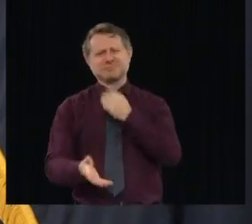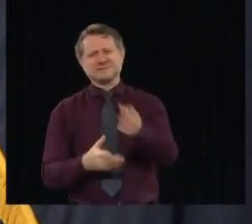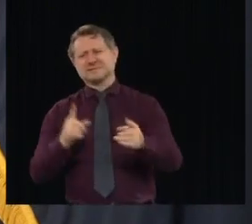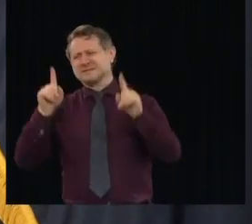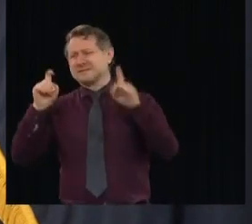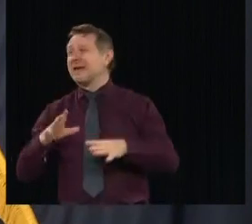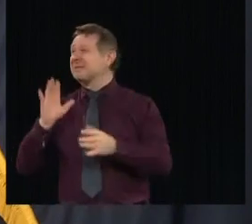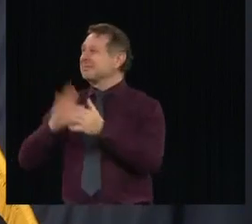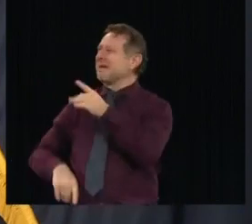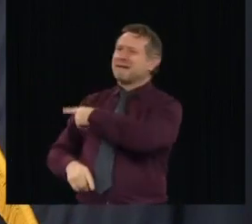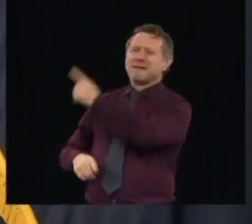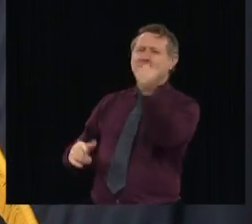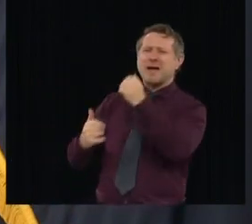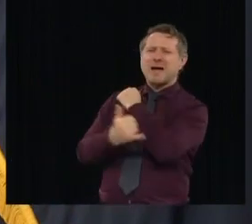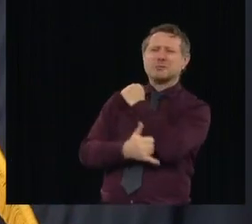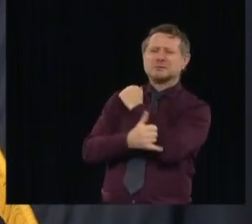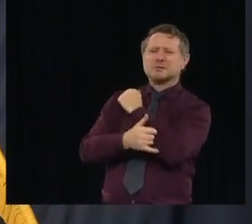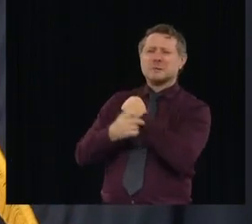the globe.